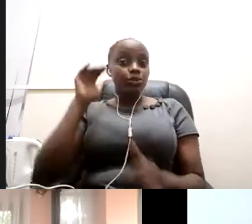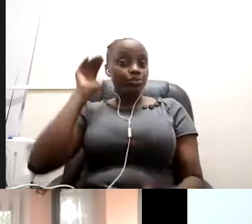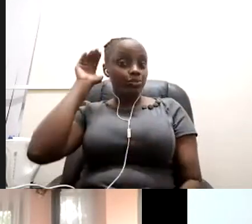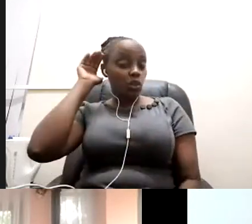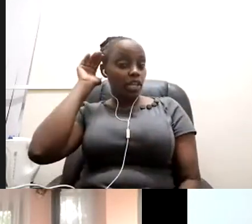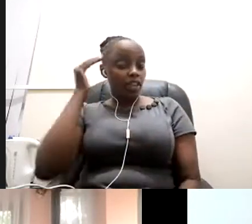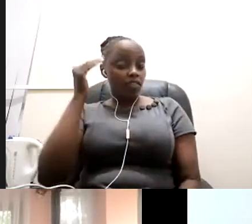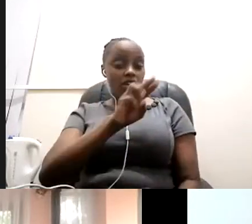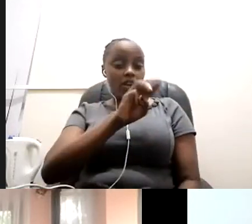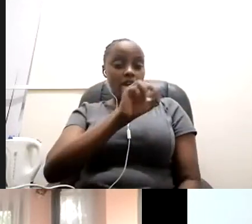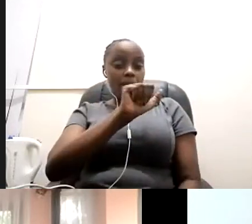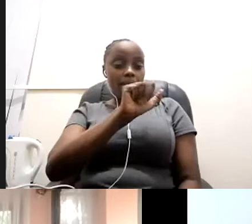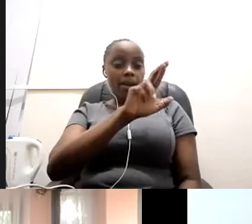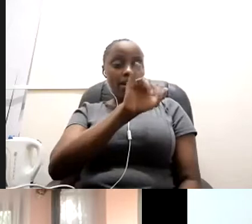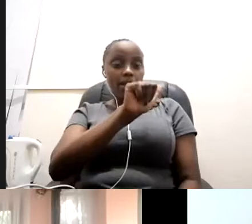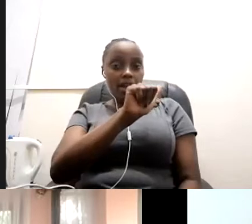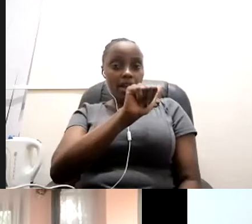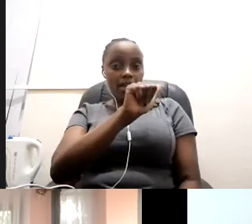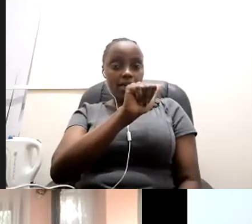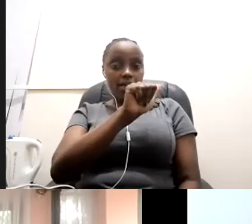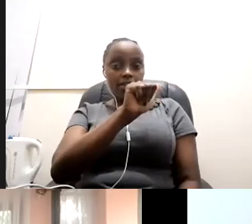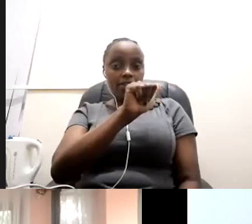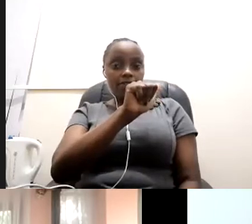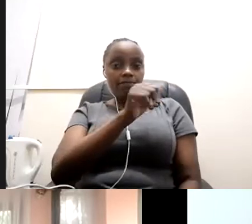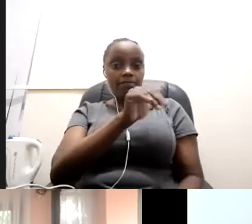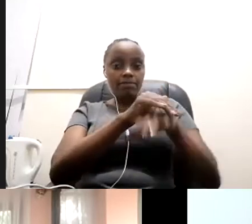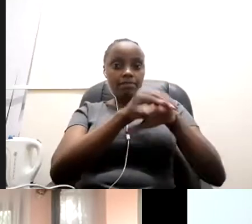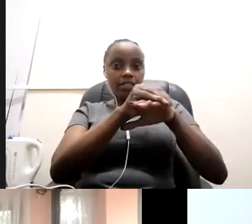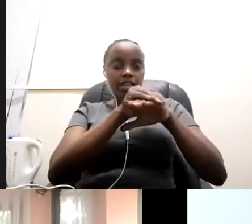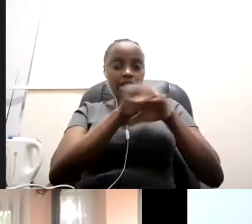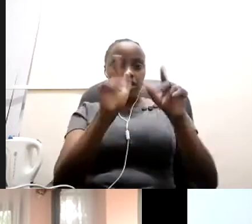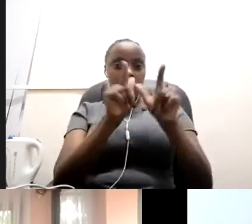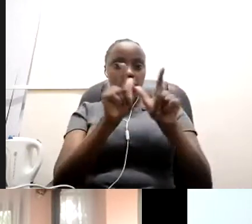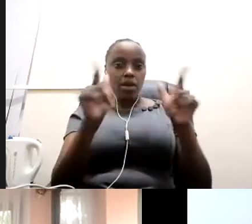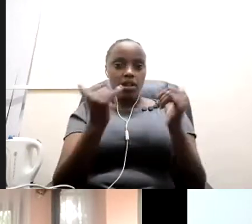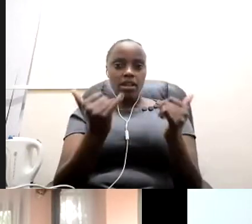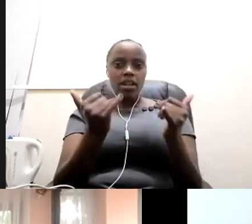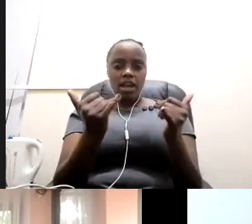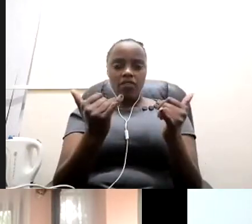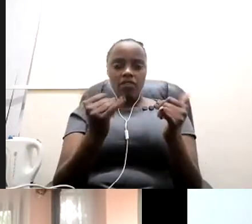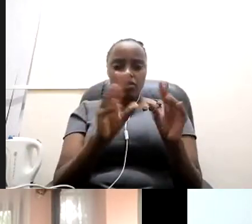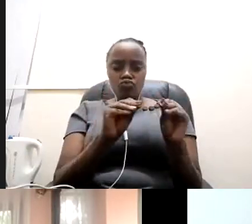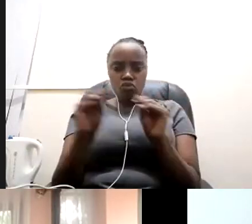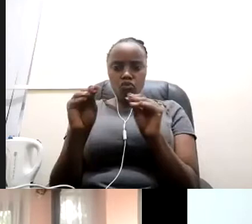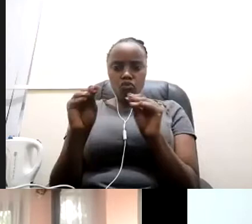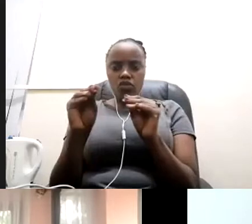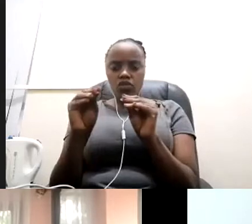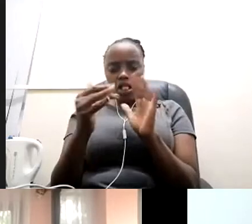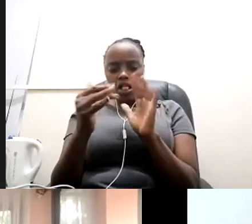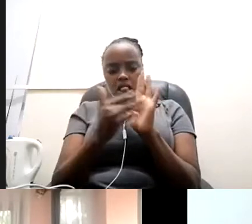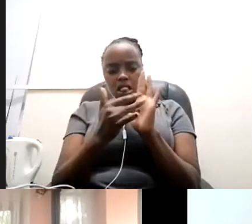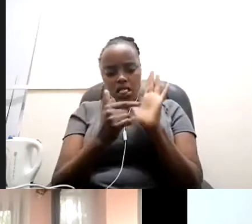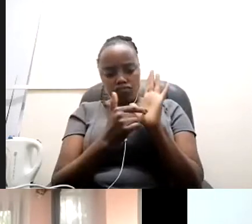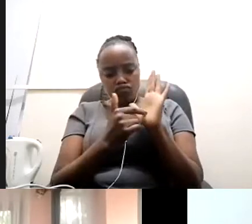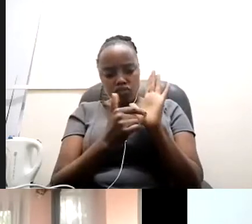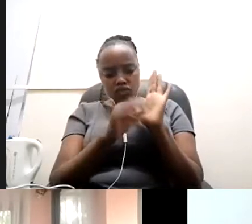Maria Soledad's presentation in English. You now have to go to the menu